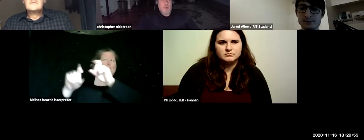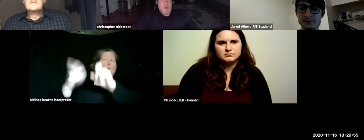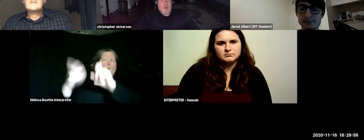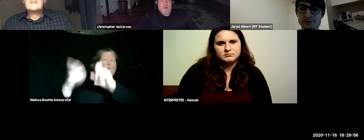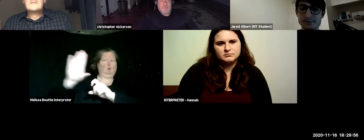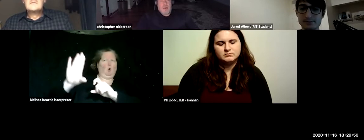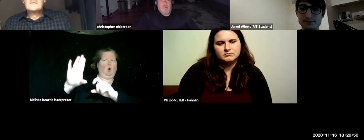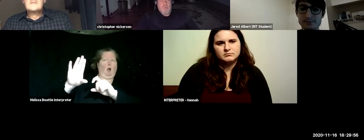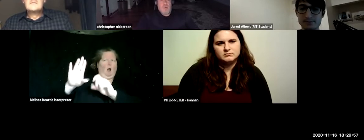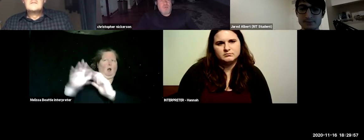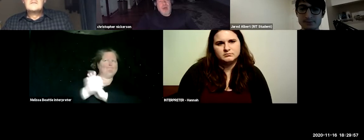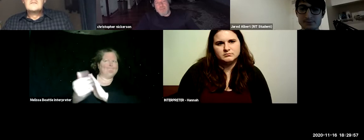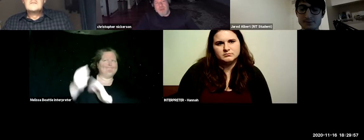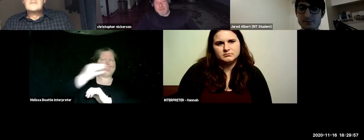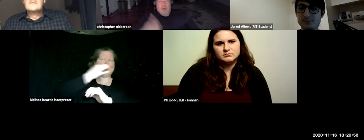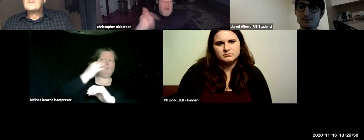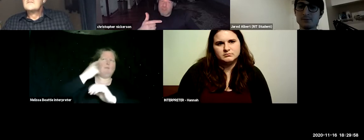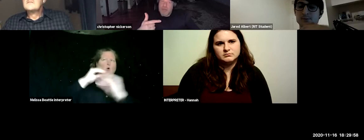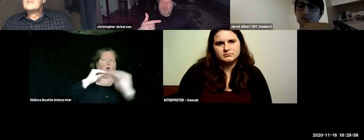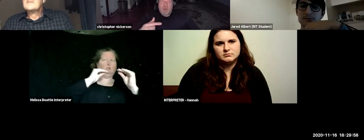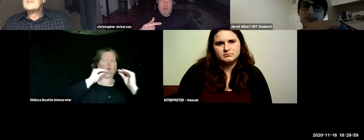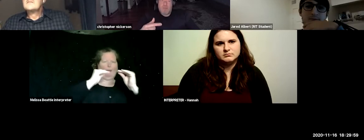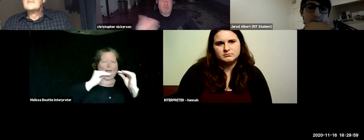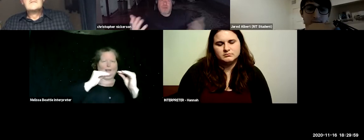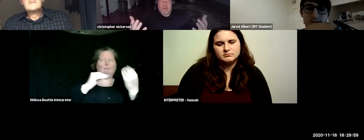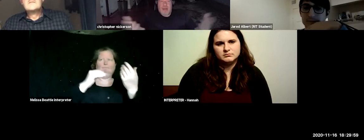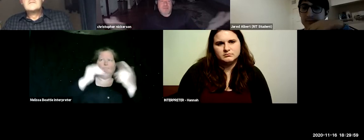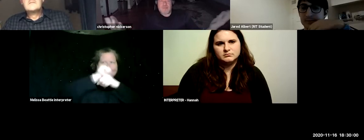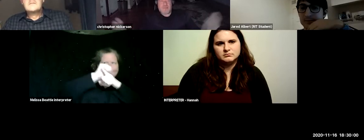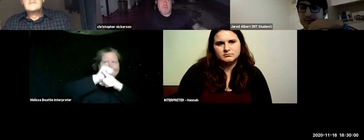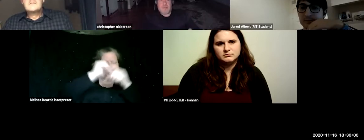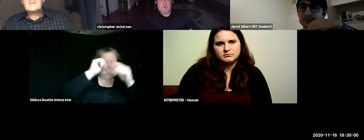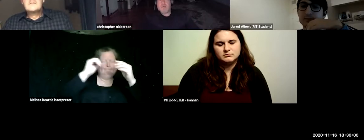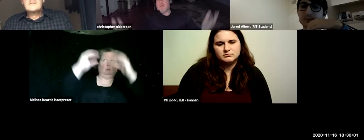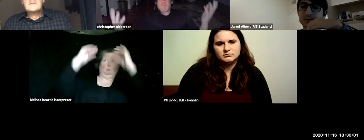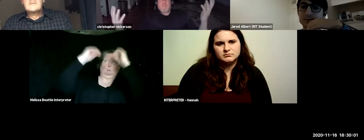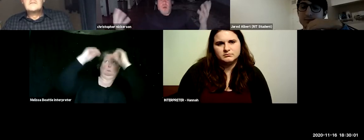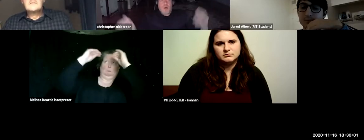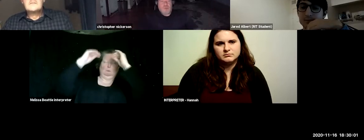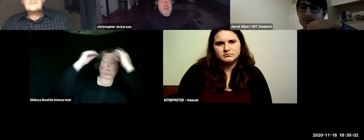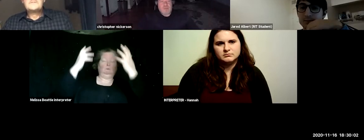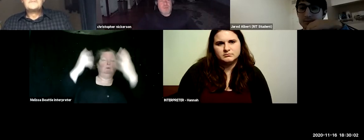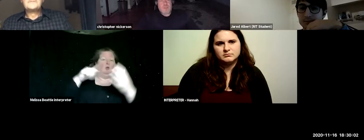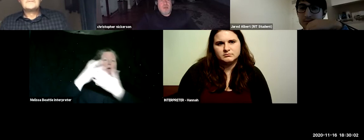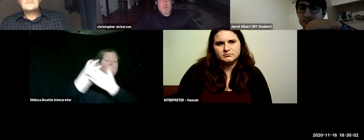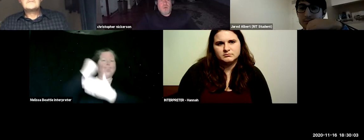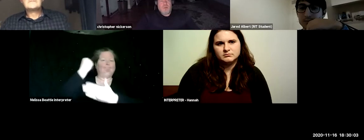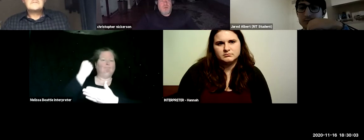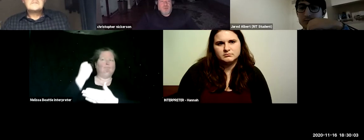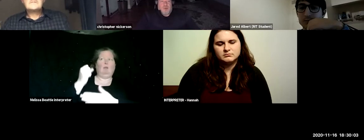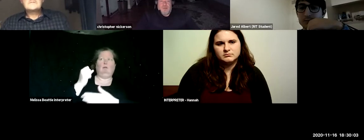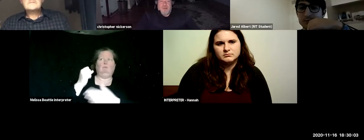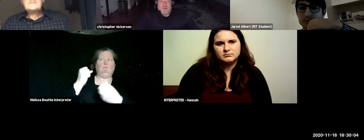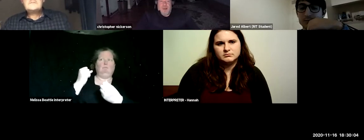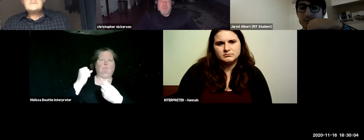train. Now, whether that means on-the-job training, because you're going to get access to, you know, 100,000 machine network and